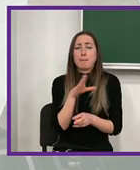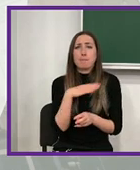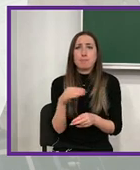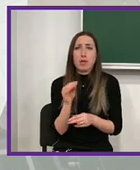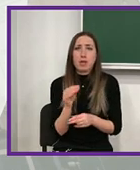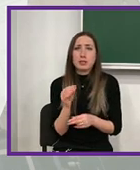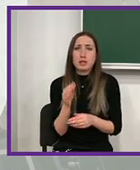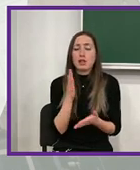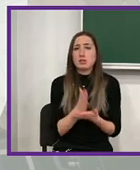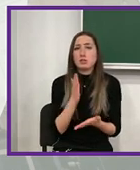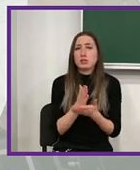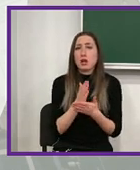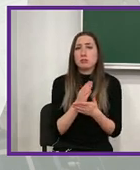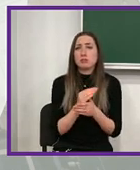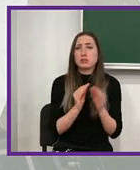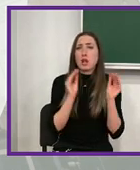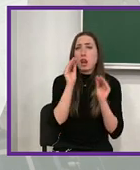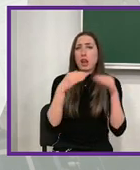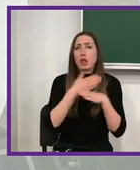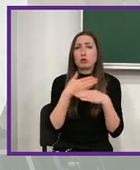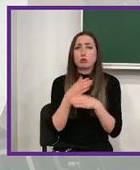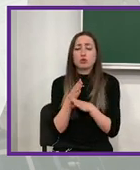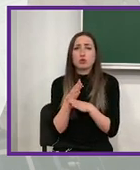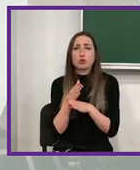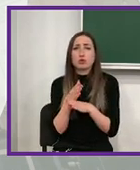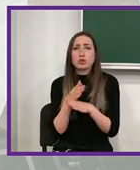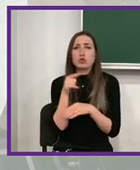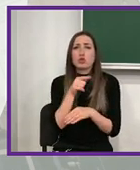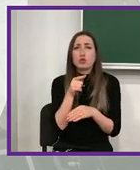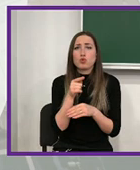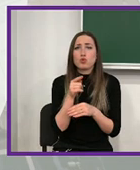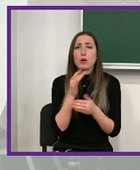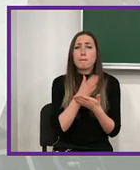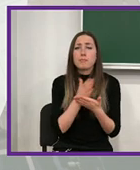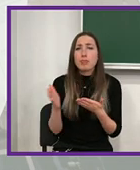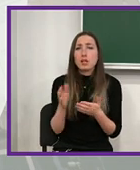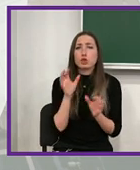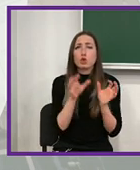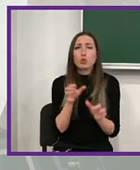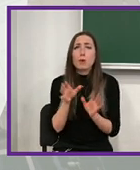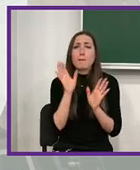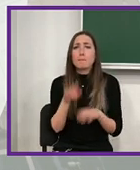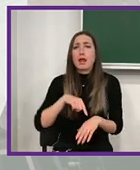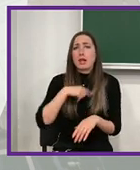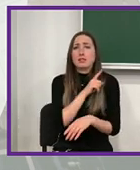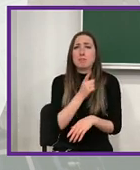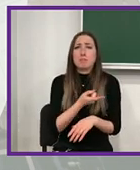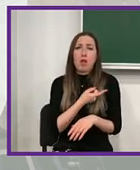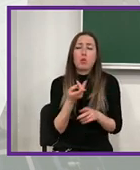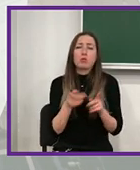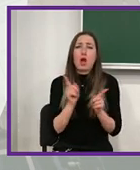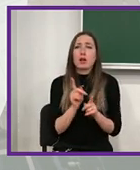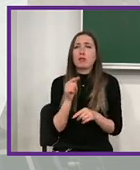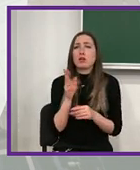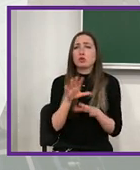line with the OECD guidelines. And I'll try to give some practical examples of how we work with human